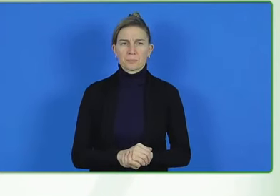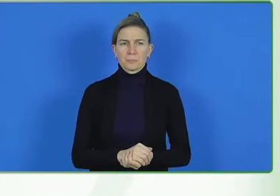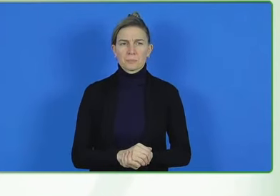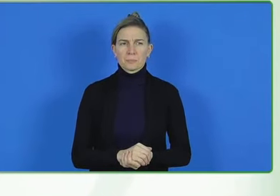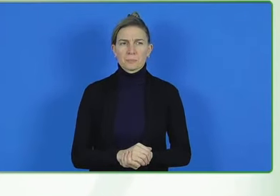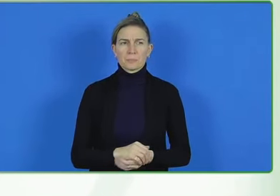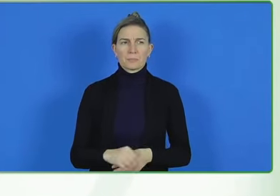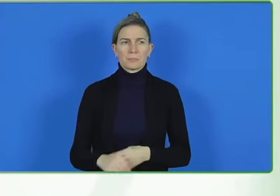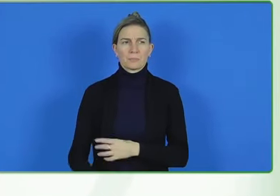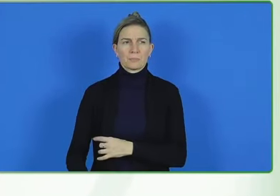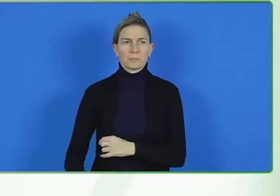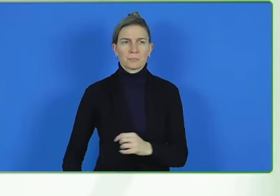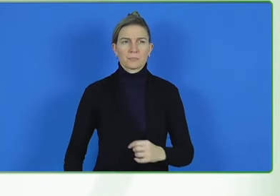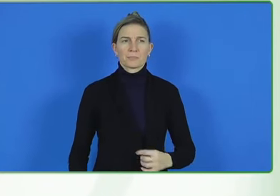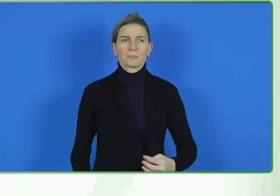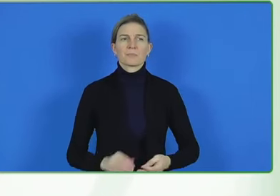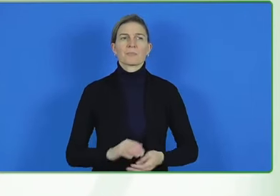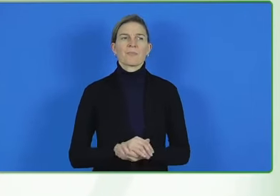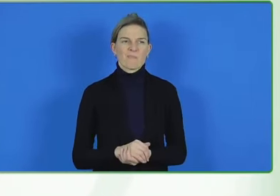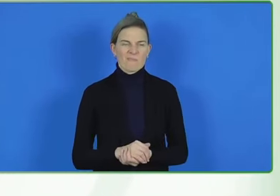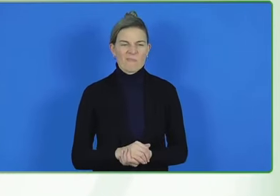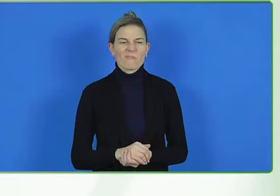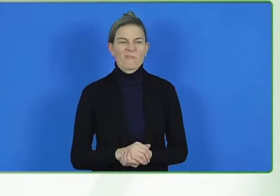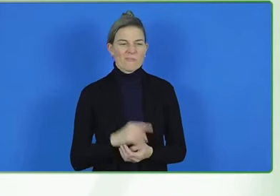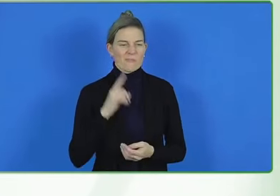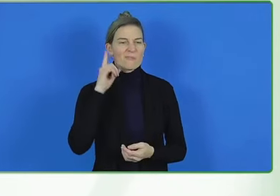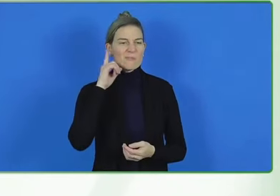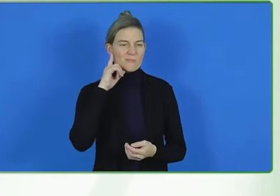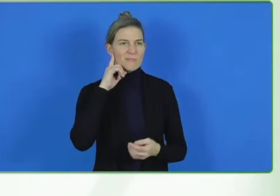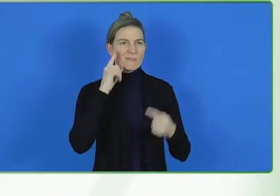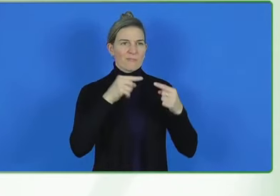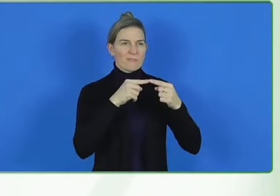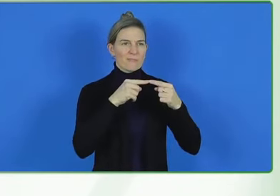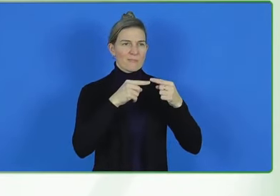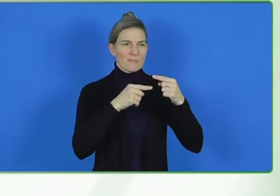I think we're losing Dan. Yes.